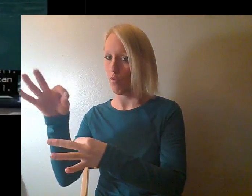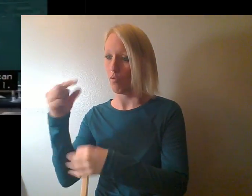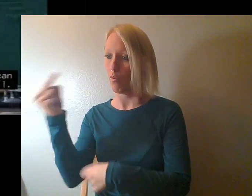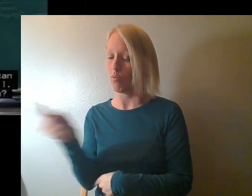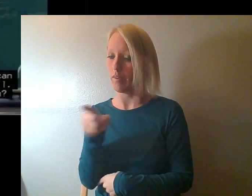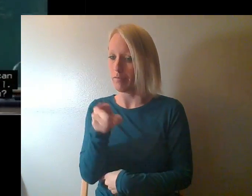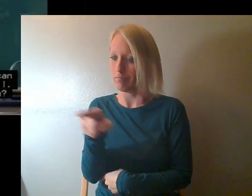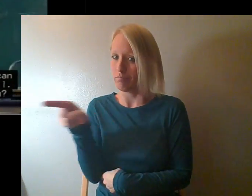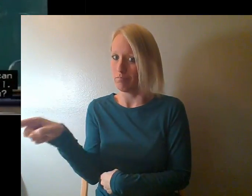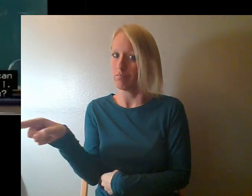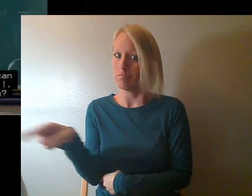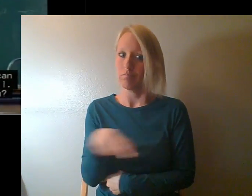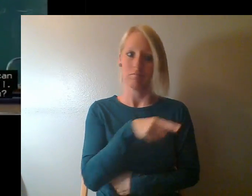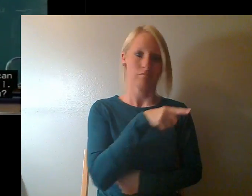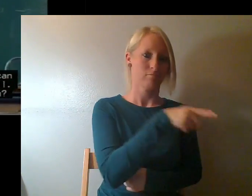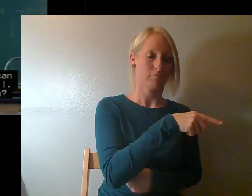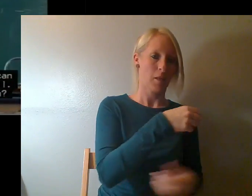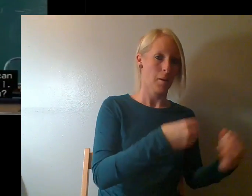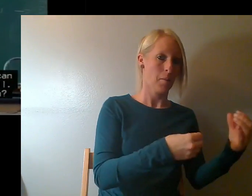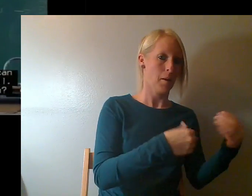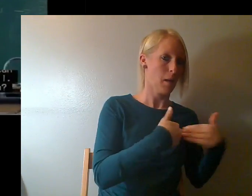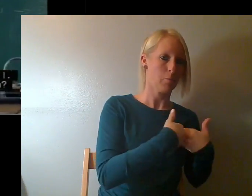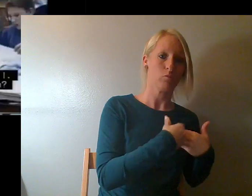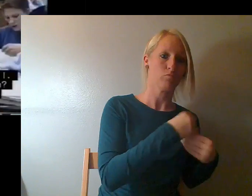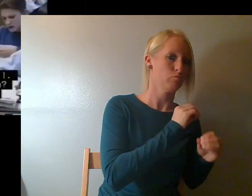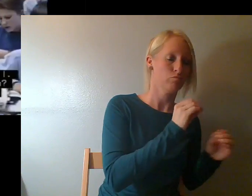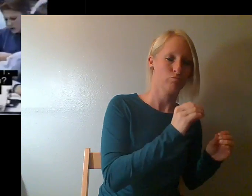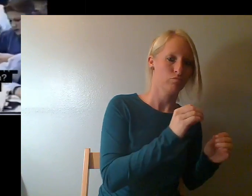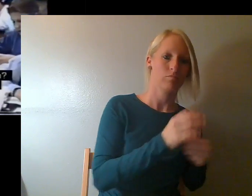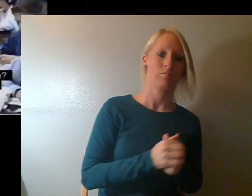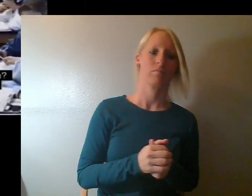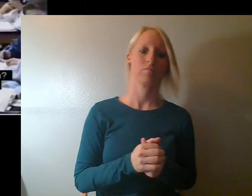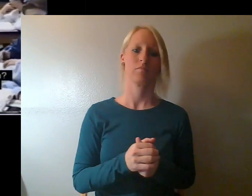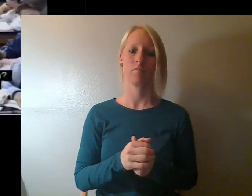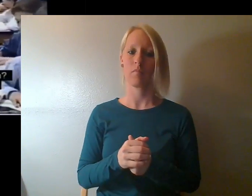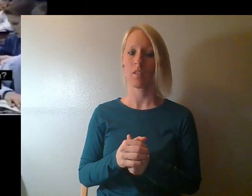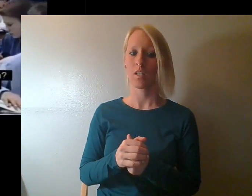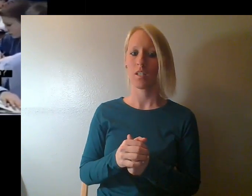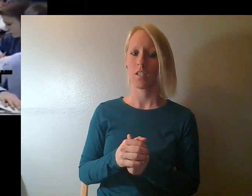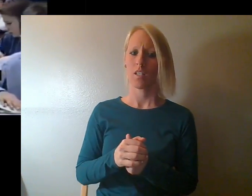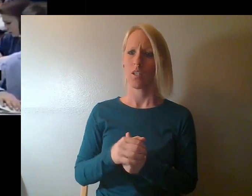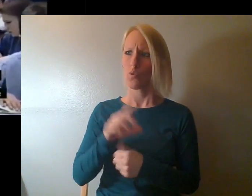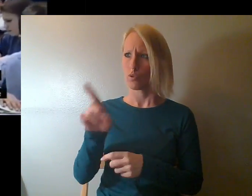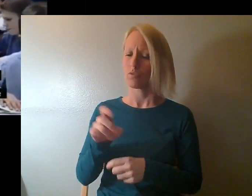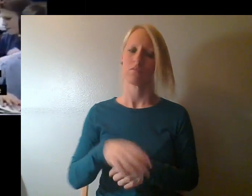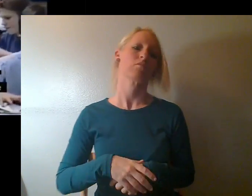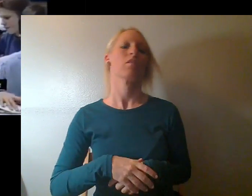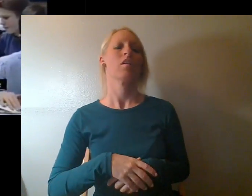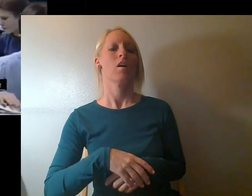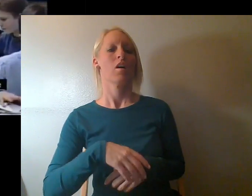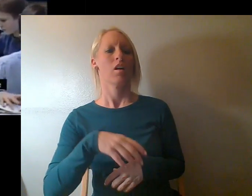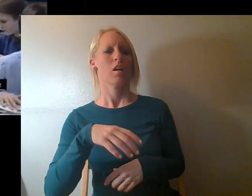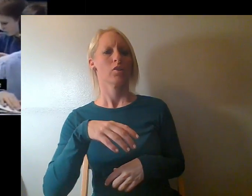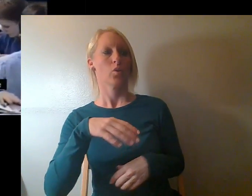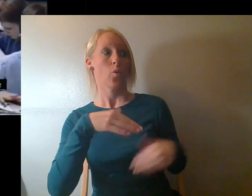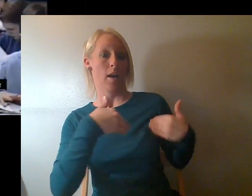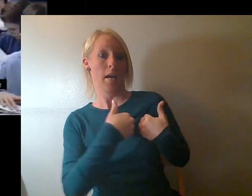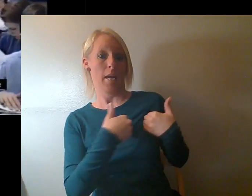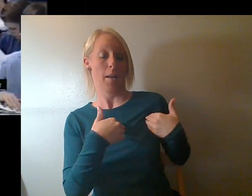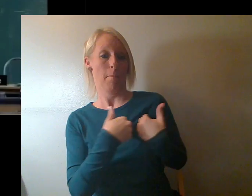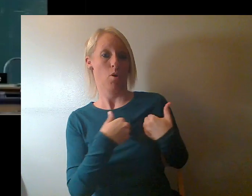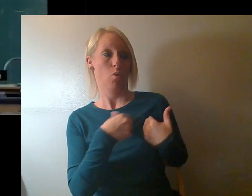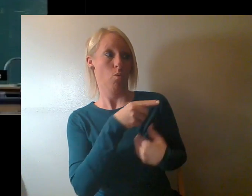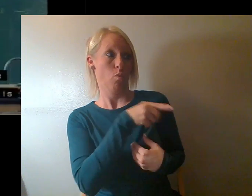Alicia, you have a question? Animal cells don't have chloroplasts? Animal cells do not have chloroplasts. All